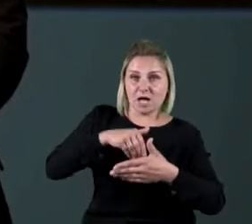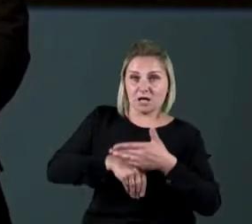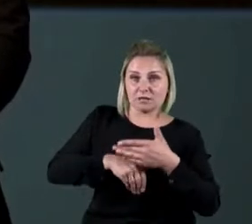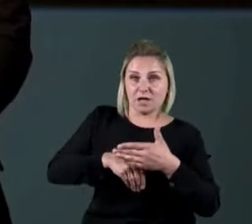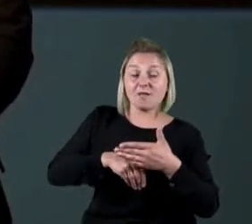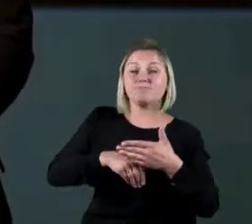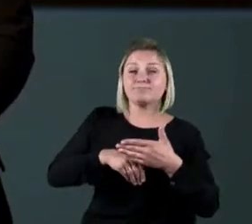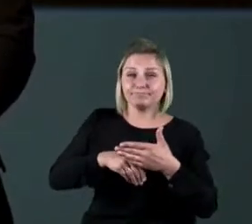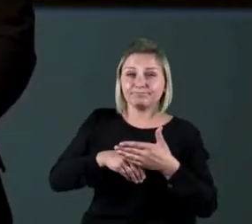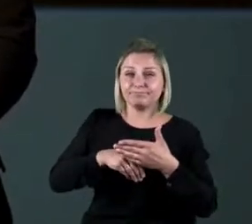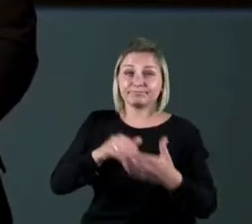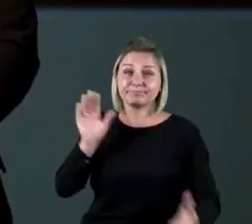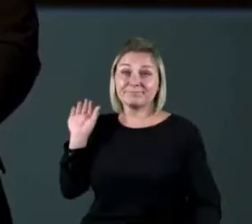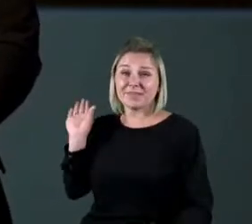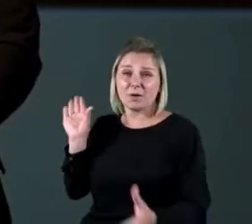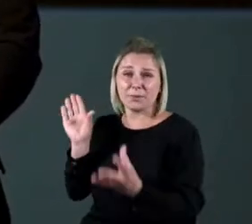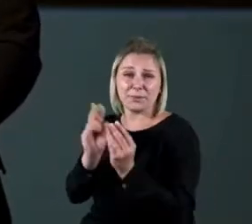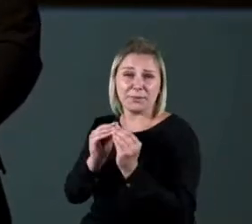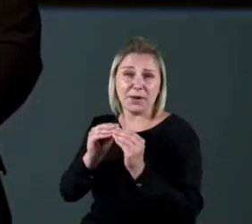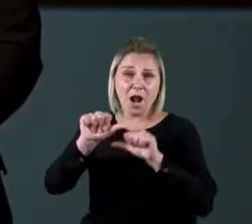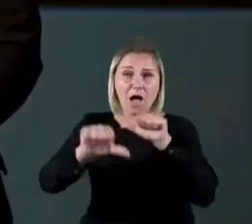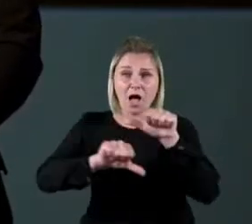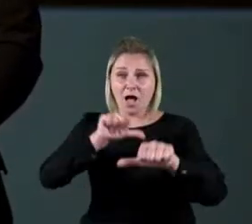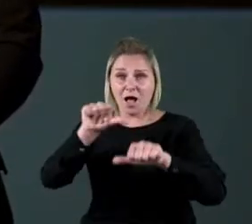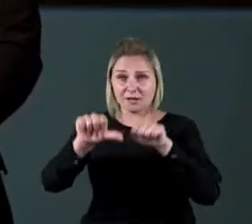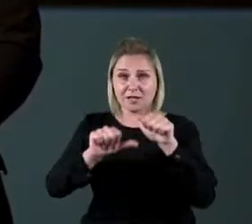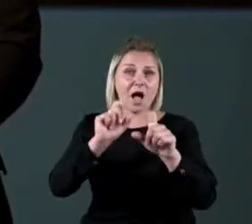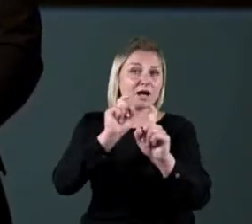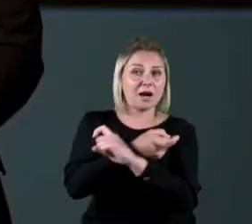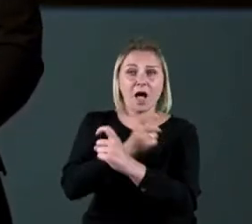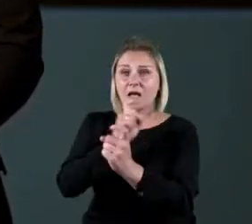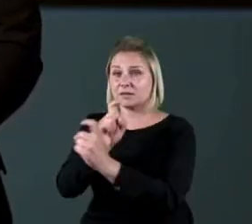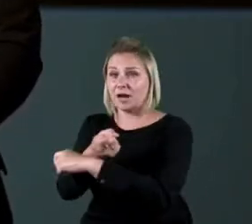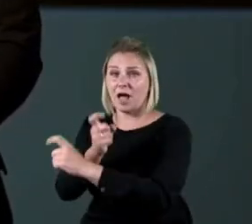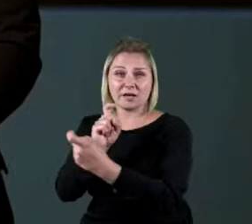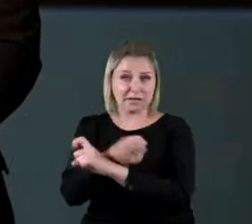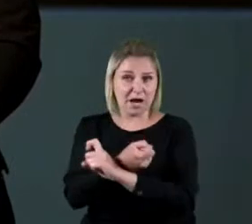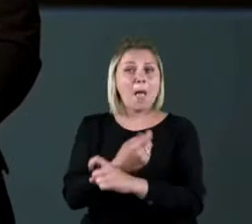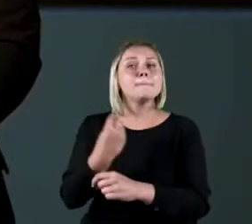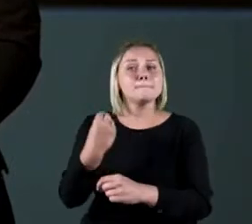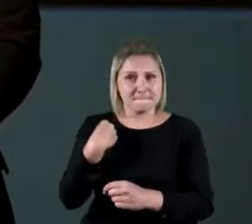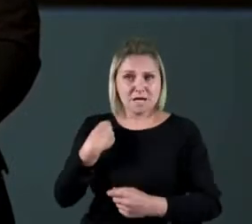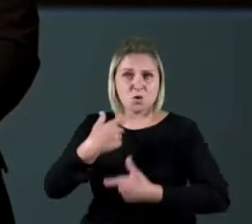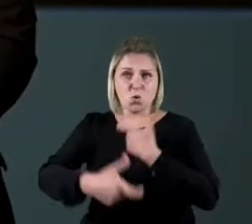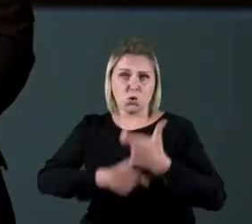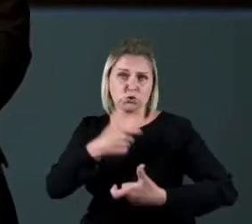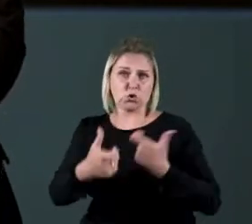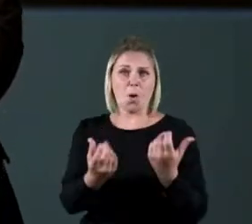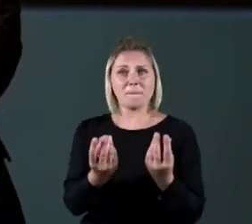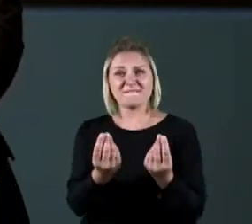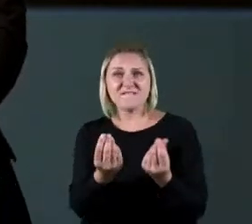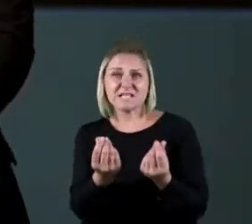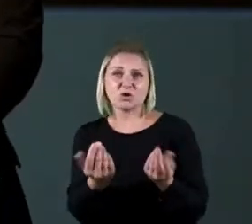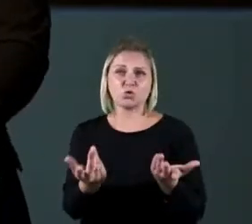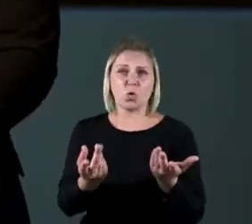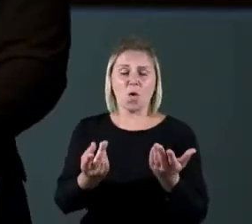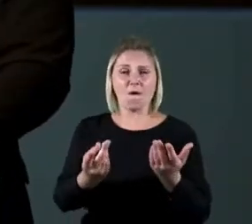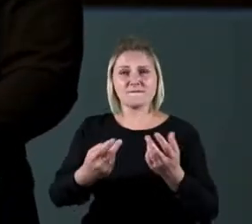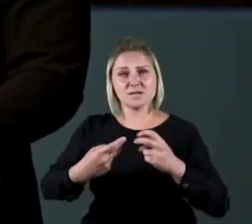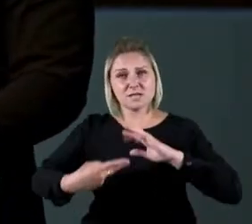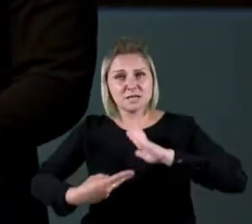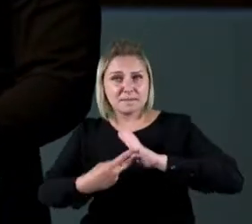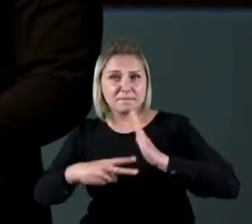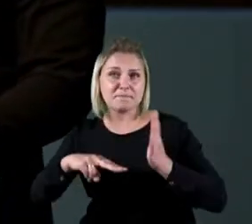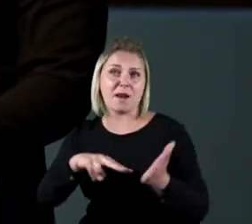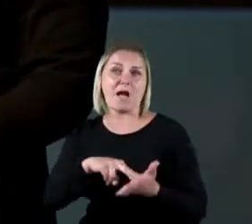and communities have implemented initiatives and financial instruments to effect cultural and behavioral shifts, which can be complemented